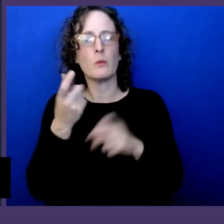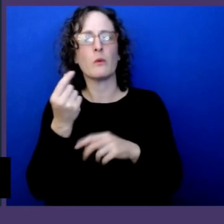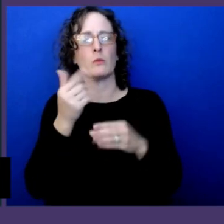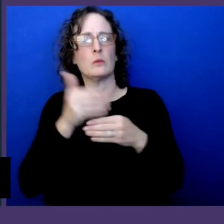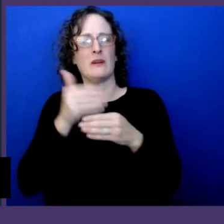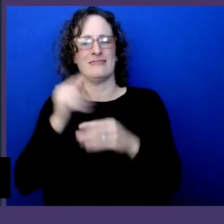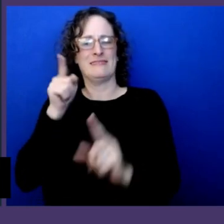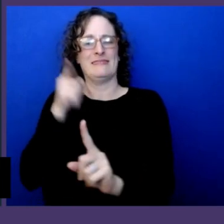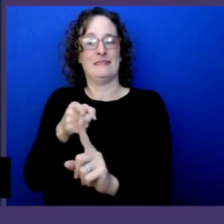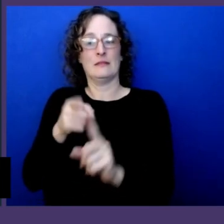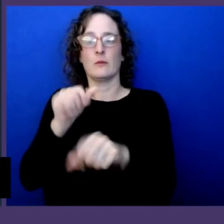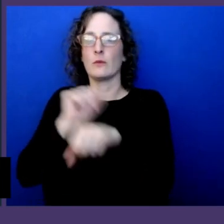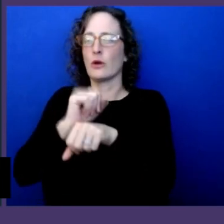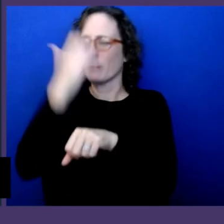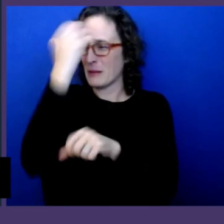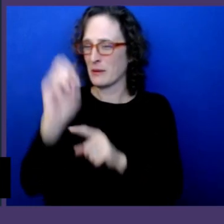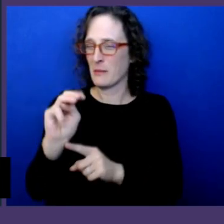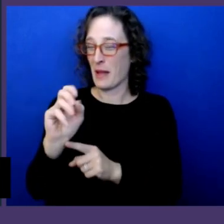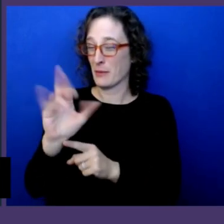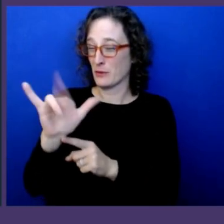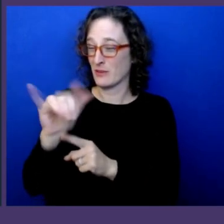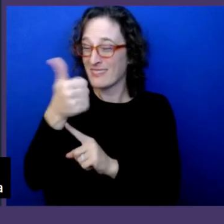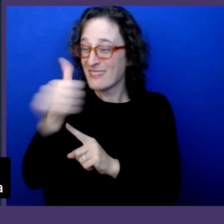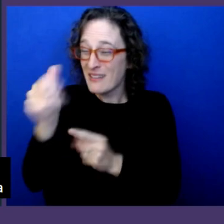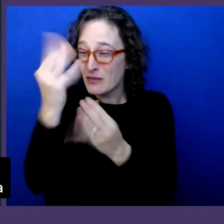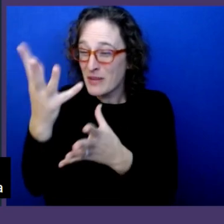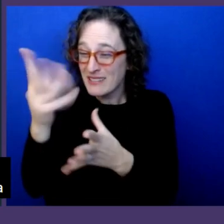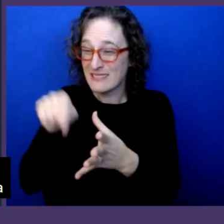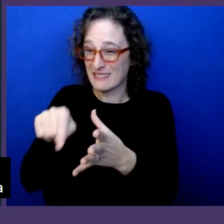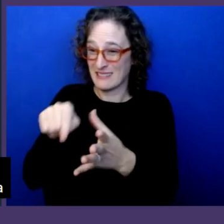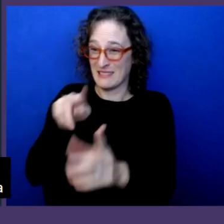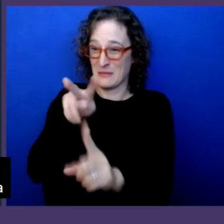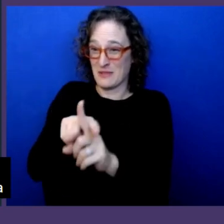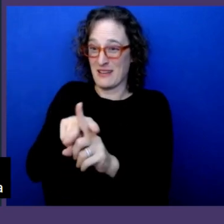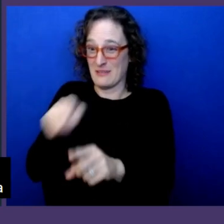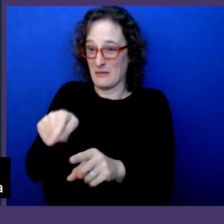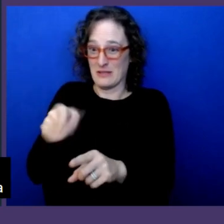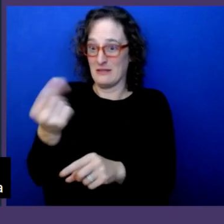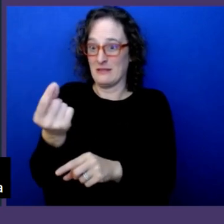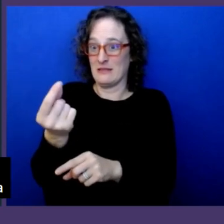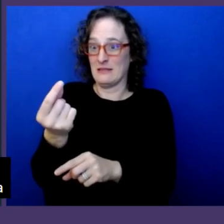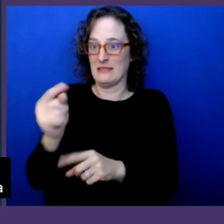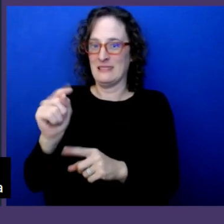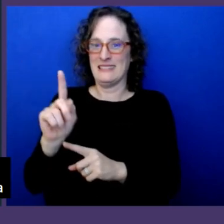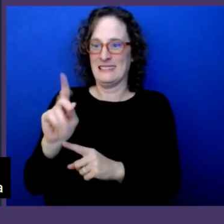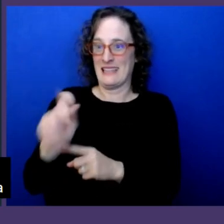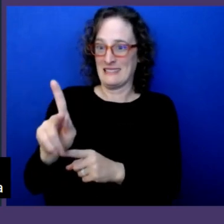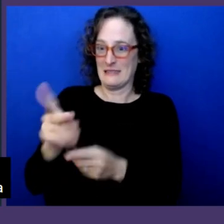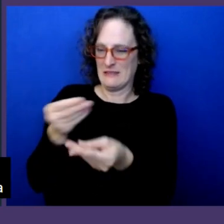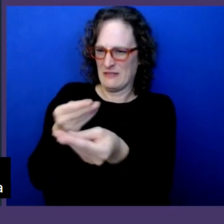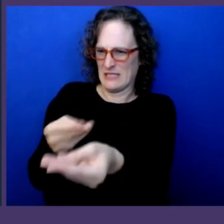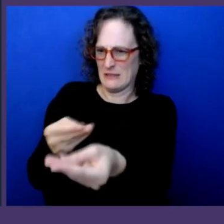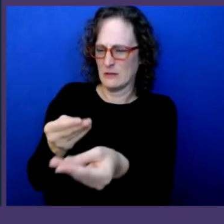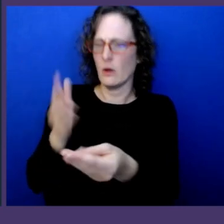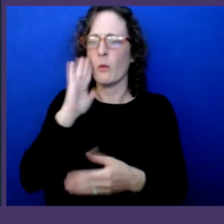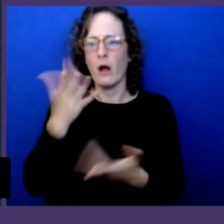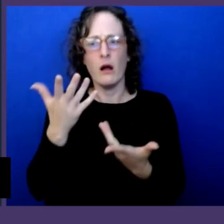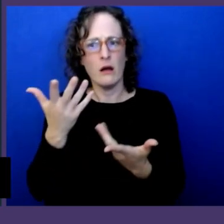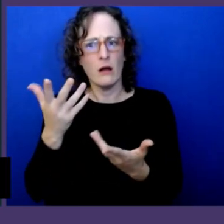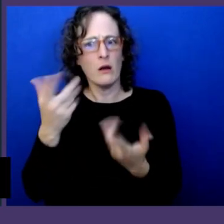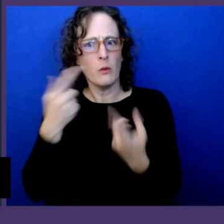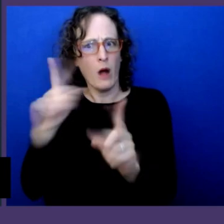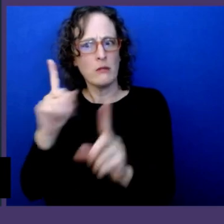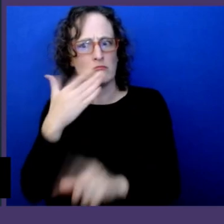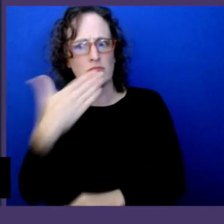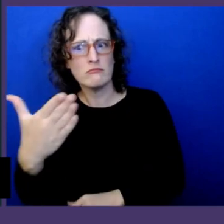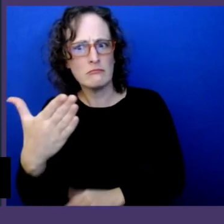any information that is relevant to the task, the model will work extremely well because it can immediately access all that memory. And so I think